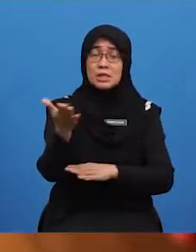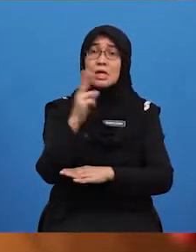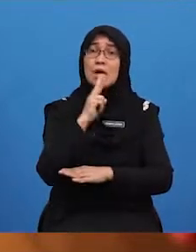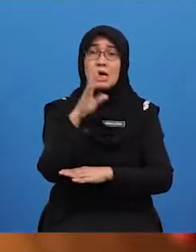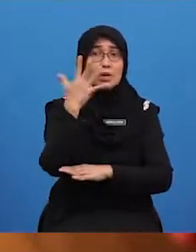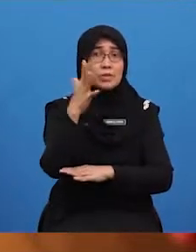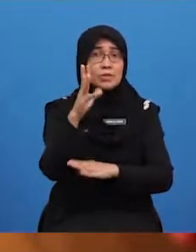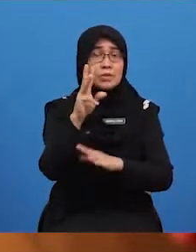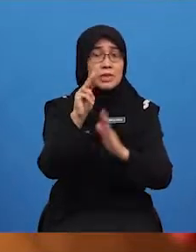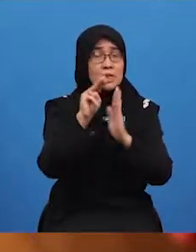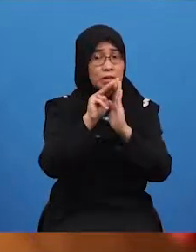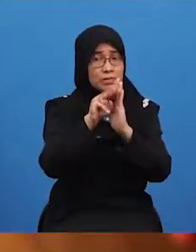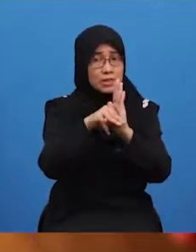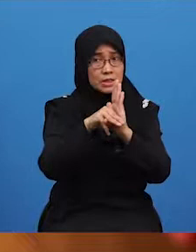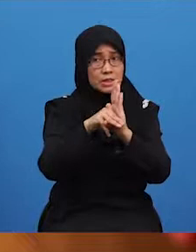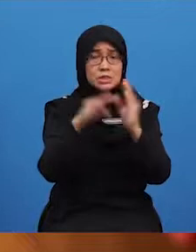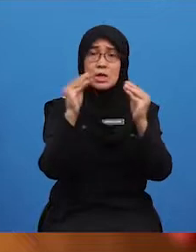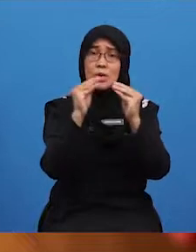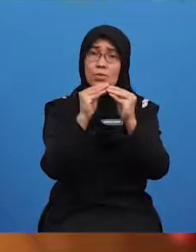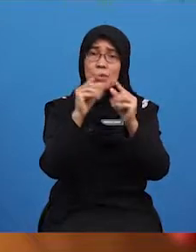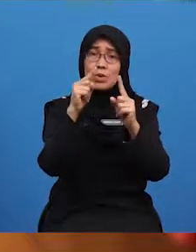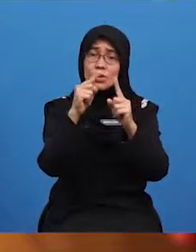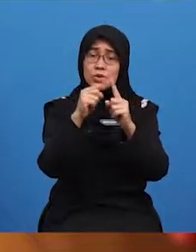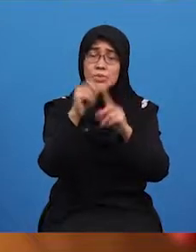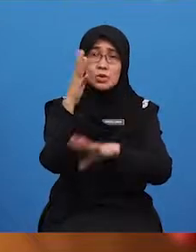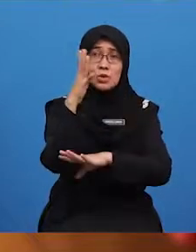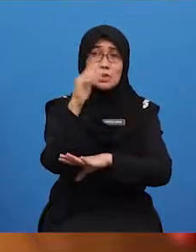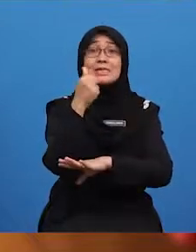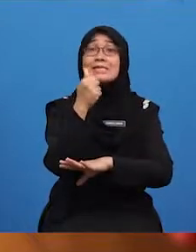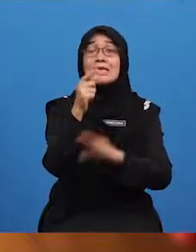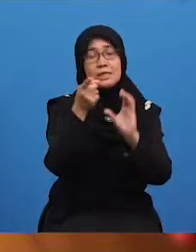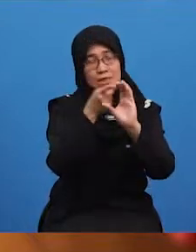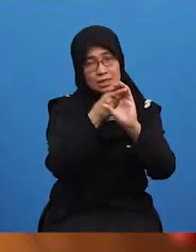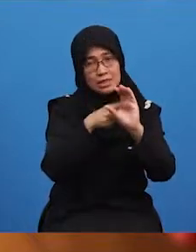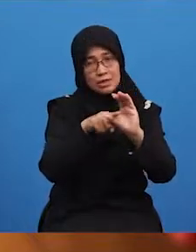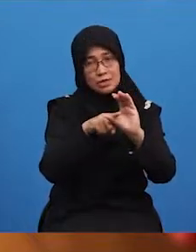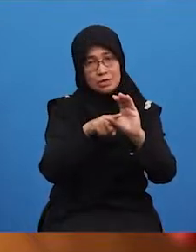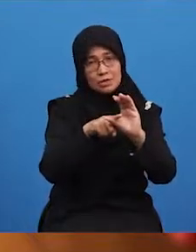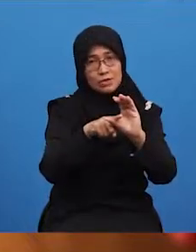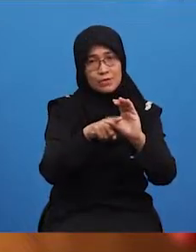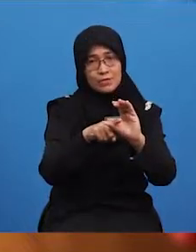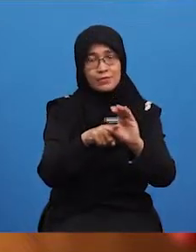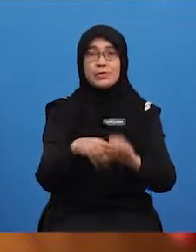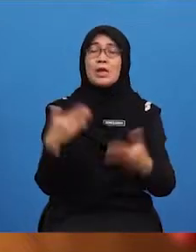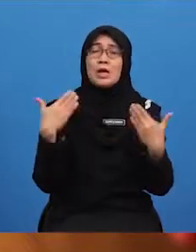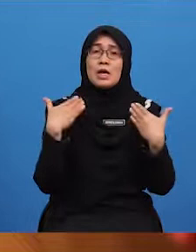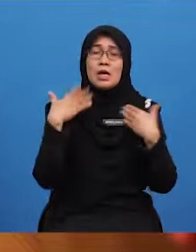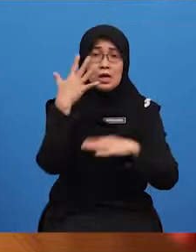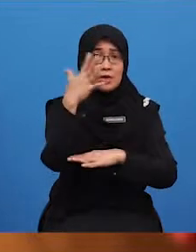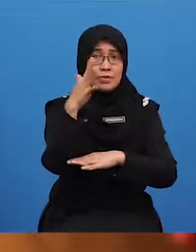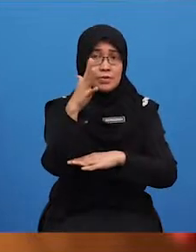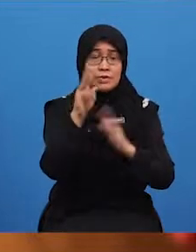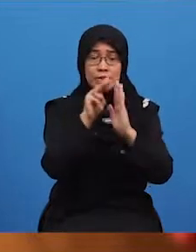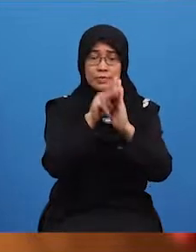15 minutes more to 10 o'clock. A quarter to 10 means there are 15